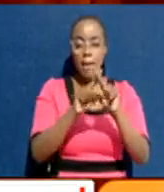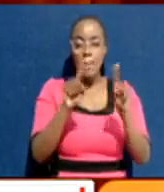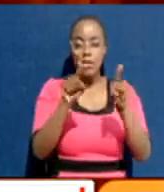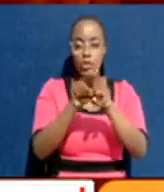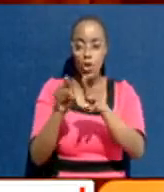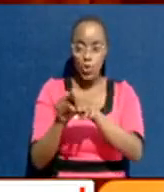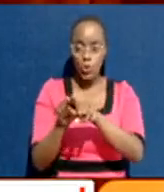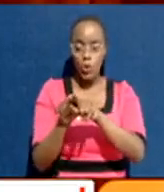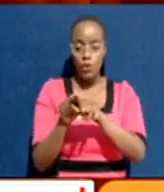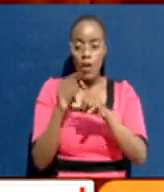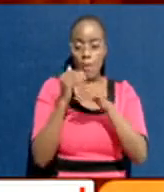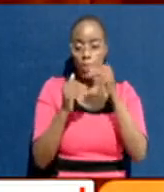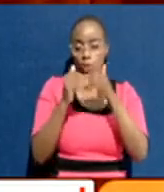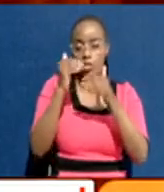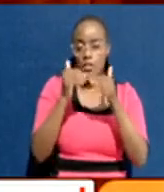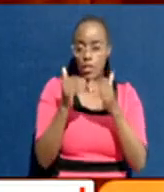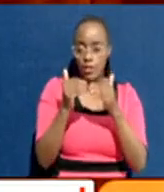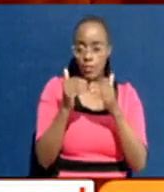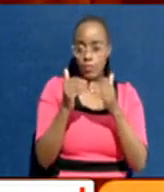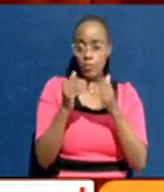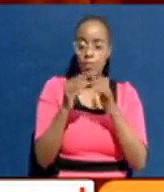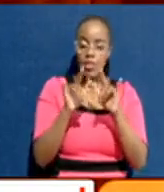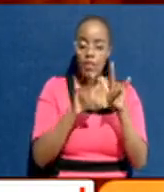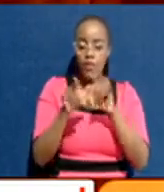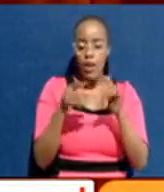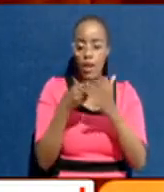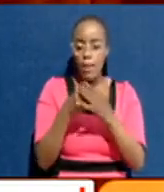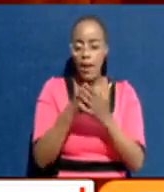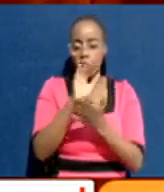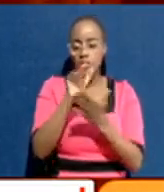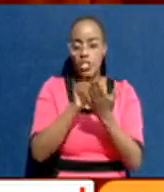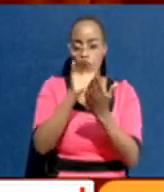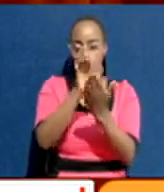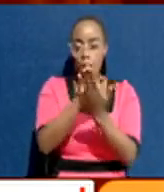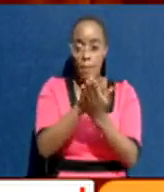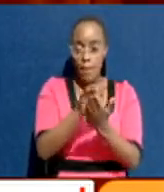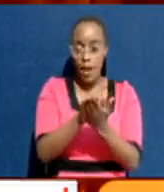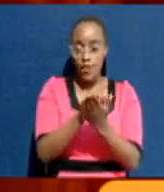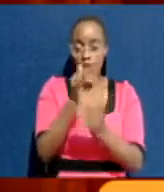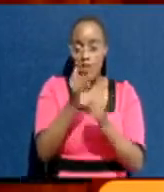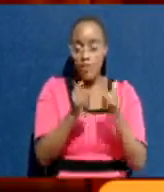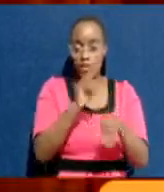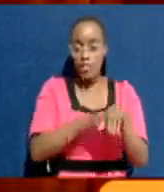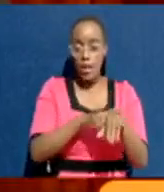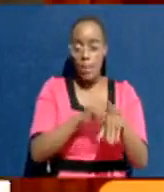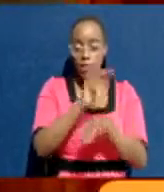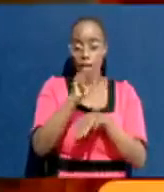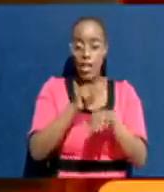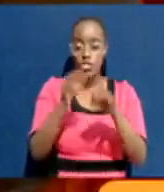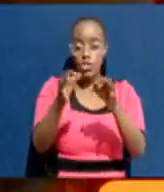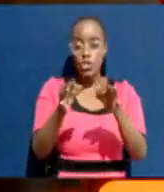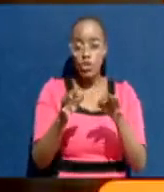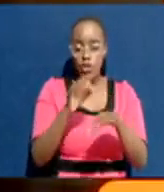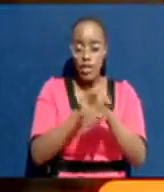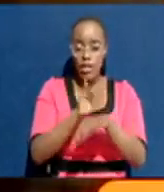also building up foreign exchange in the central bank, because ultimately, once the national treasury gets